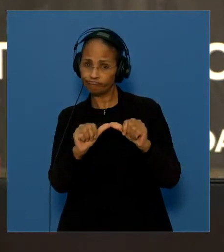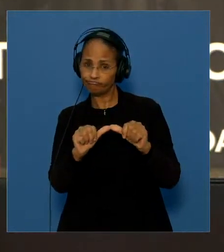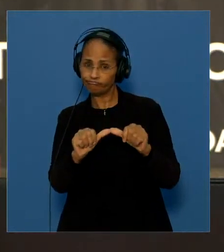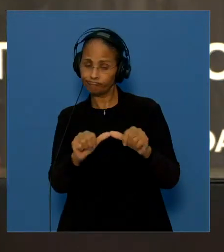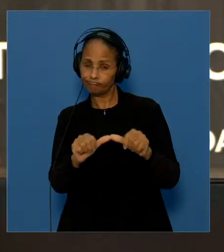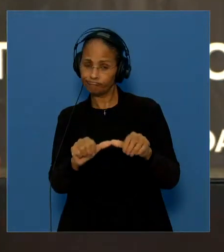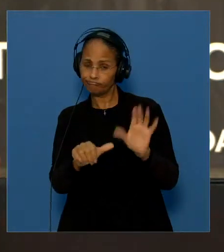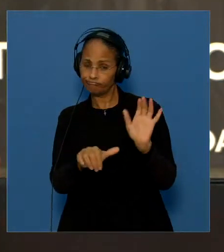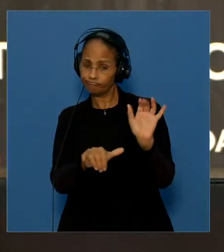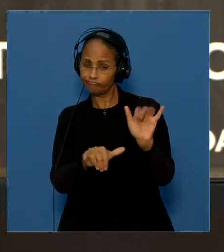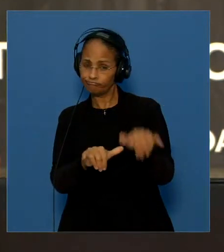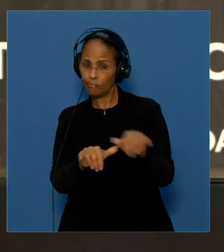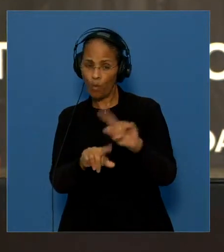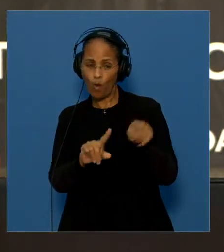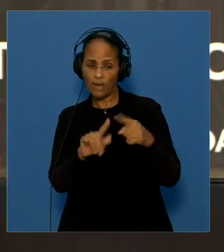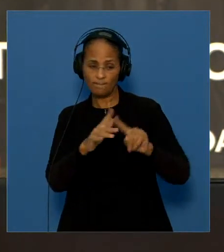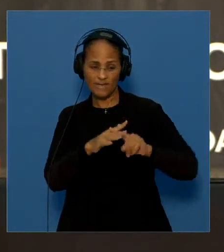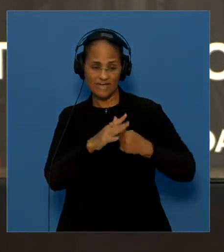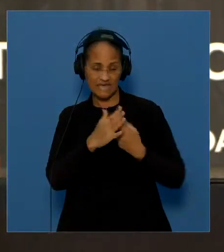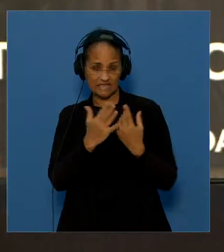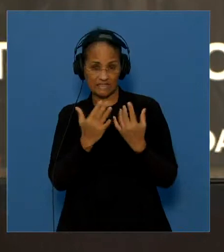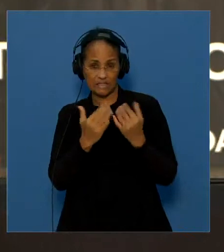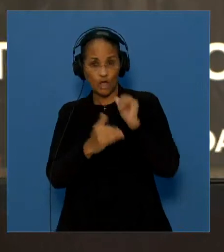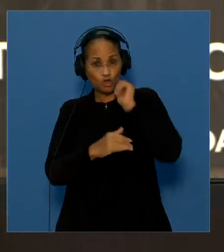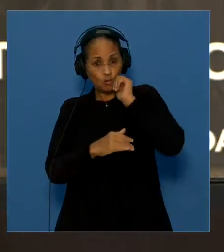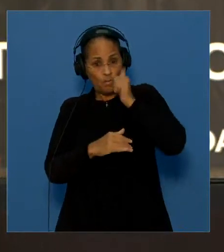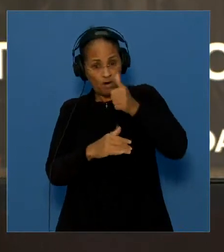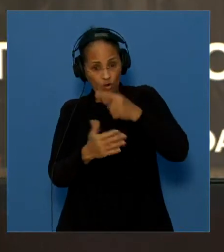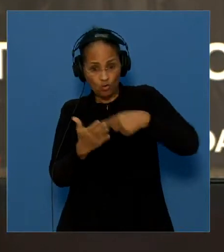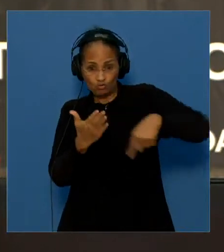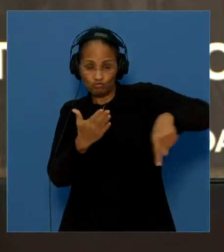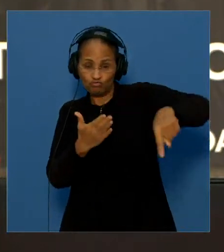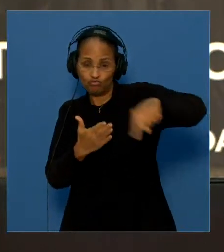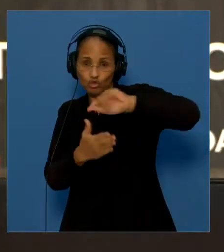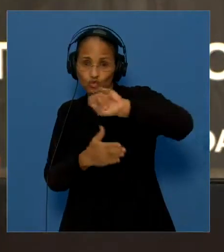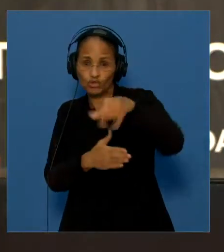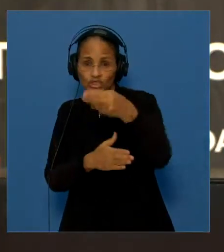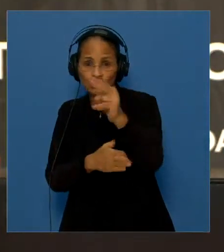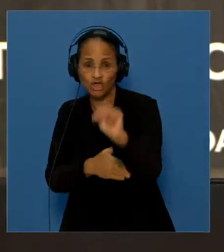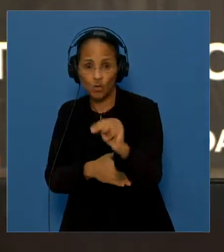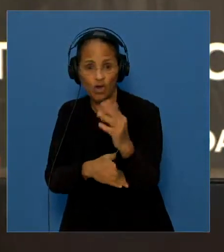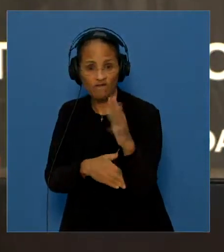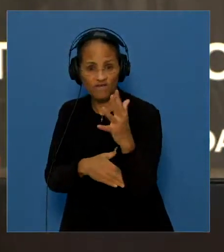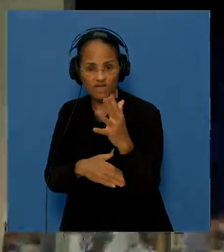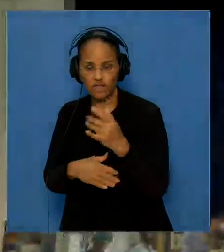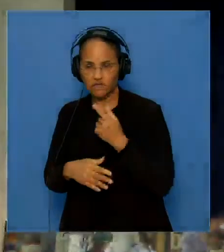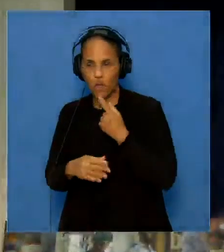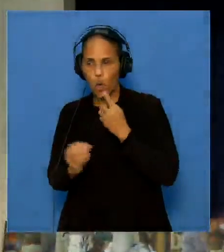extension begins tomorrow until January 5th. My apologies. No problem.